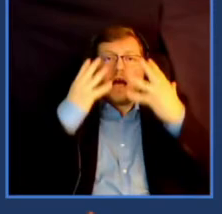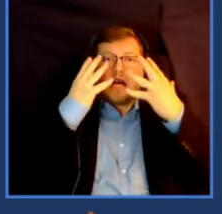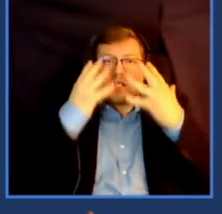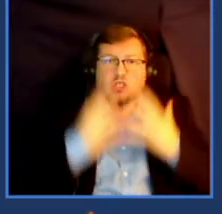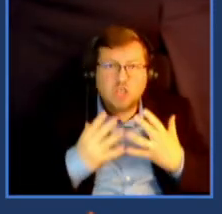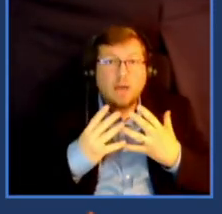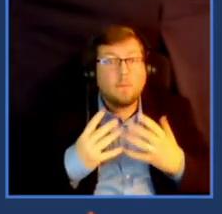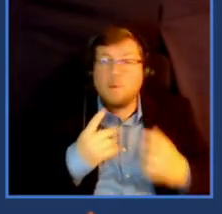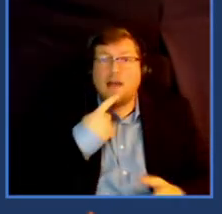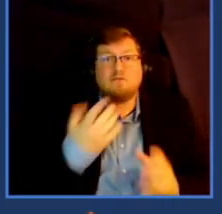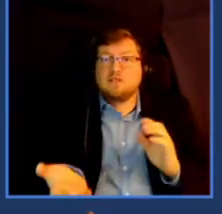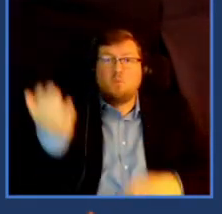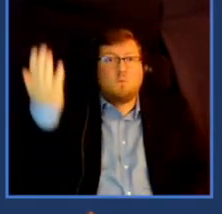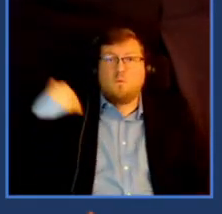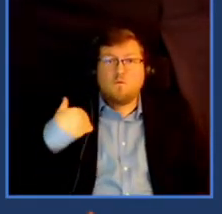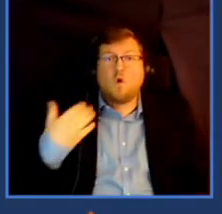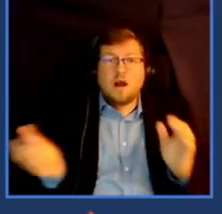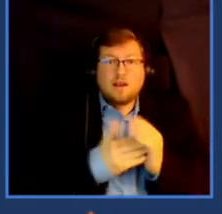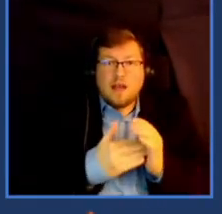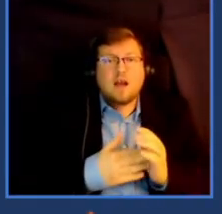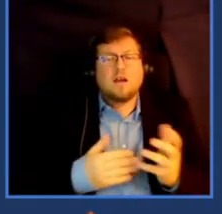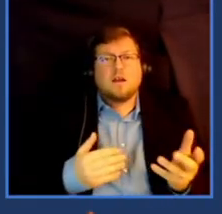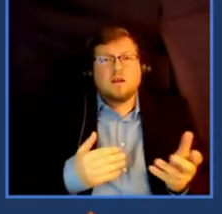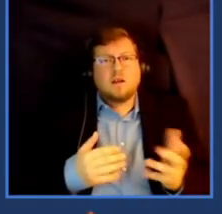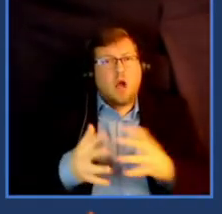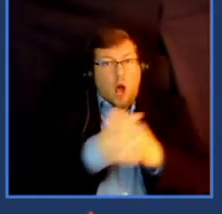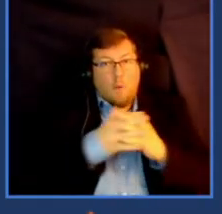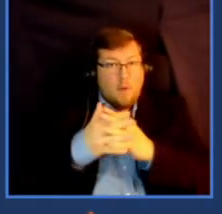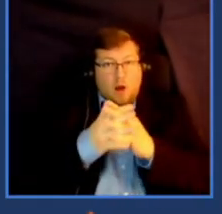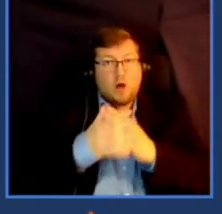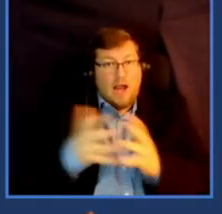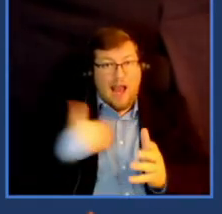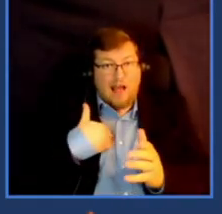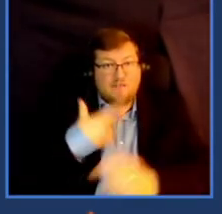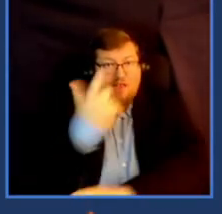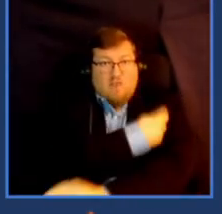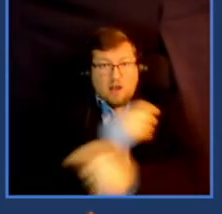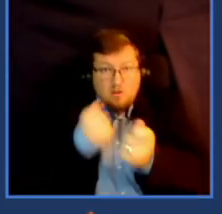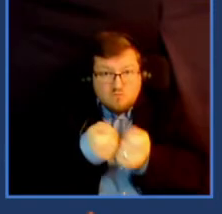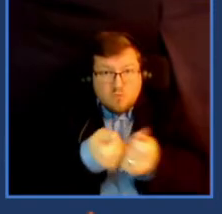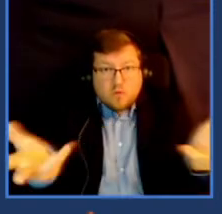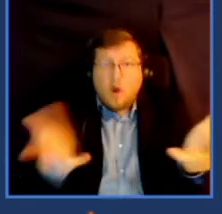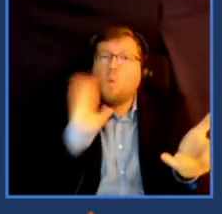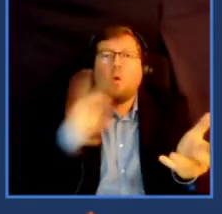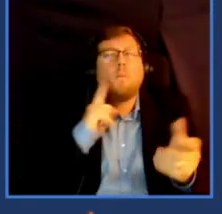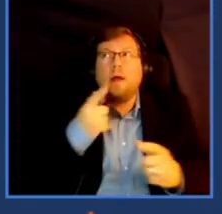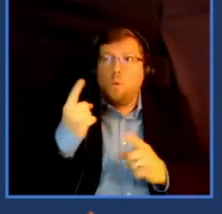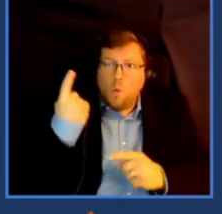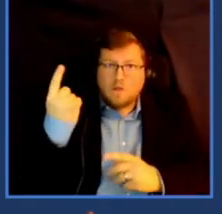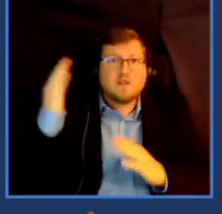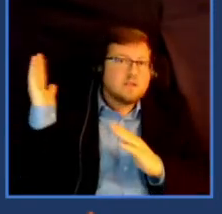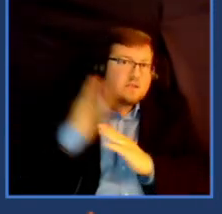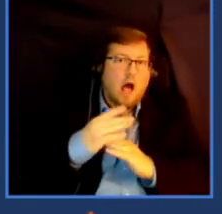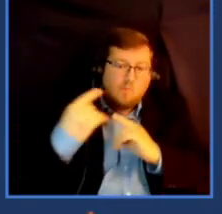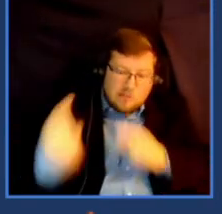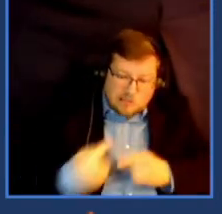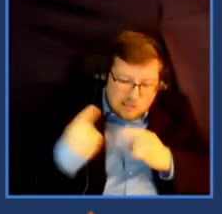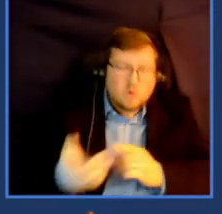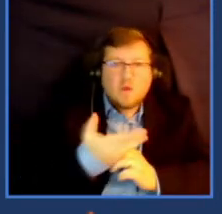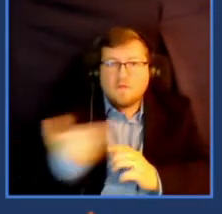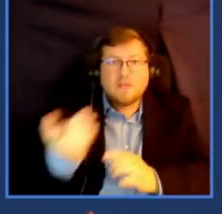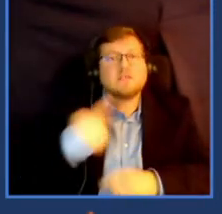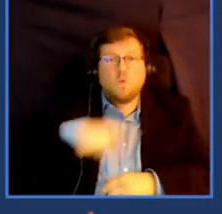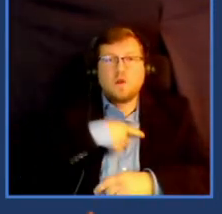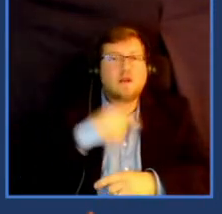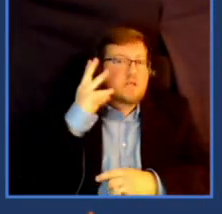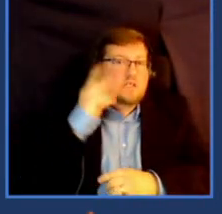before. Getting America vaccinated will be one of the most difficult operational challenges this nation has ever faced. But